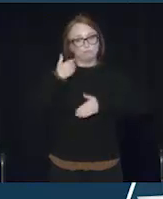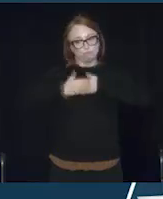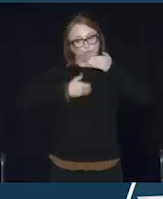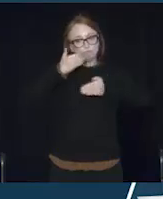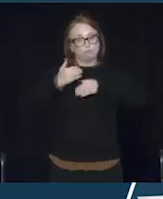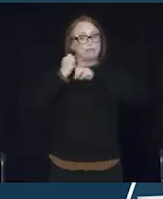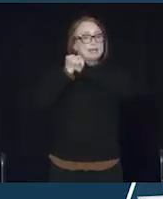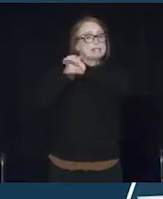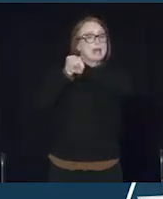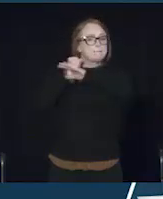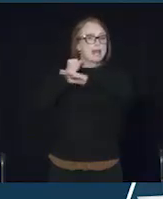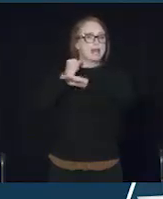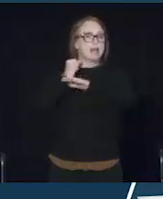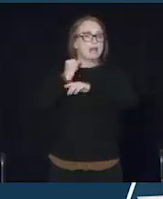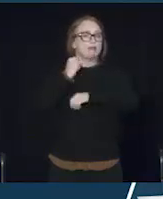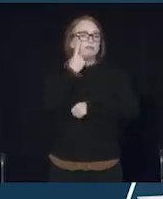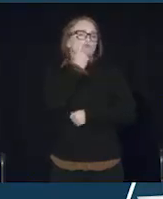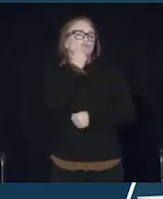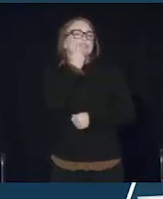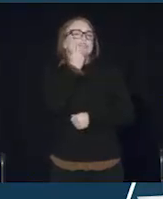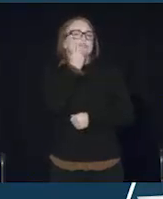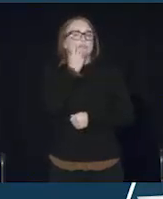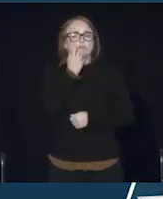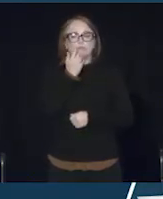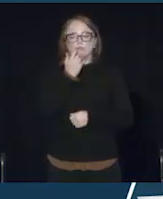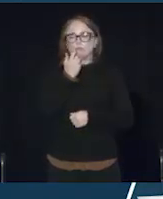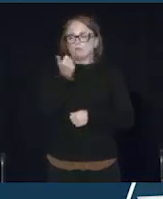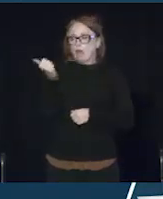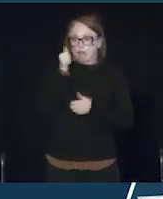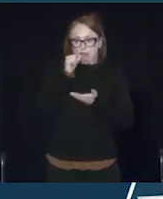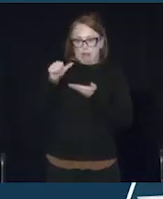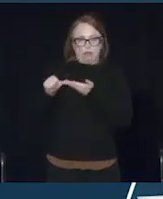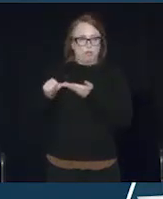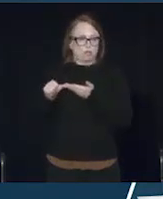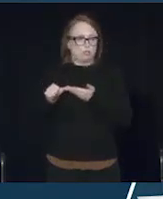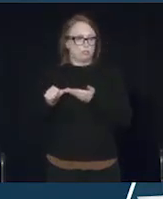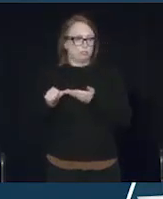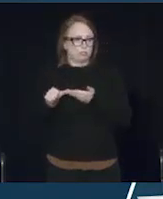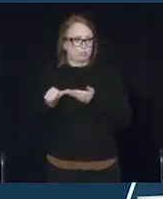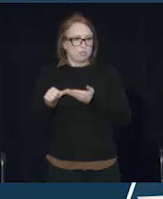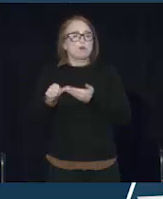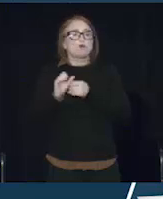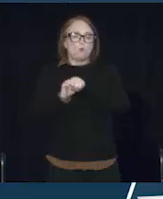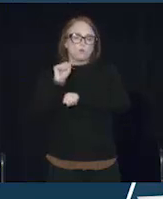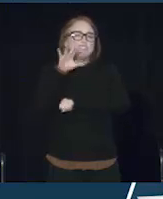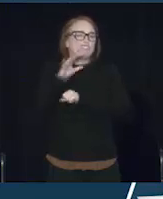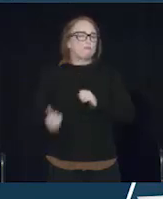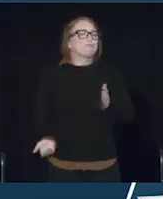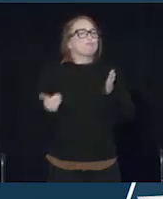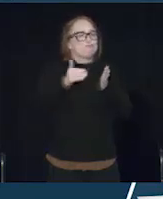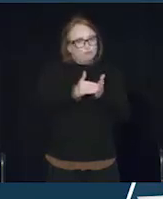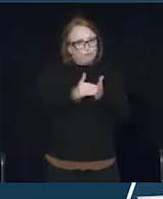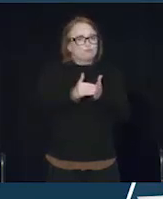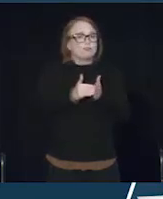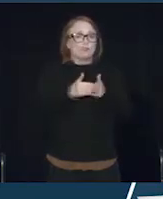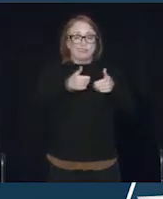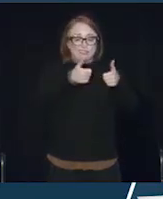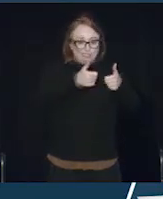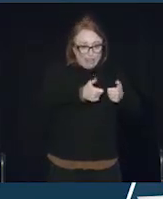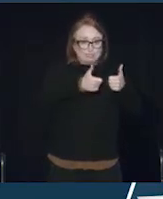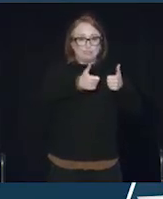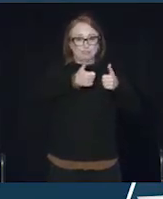of resending other letters. We have sent out texts, we have sent out